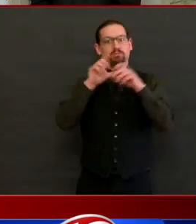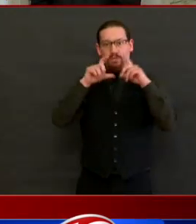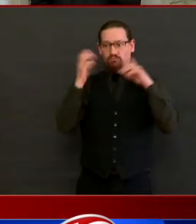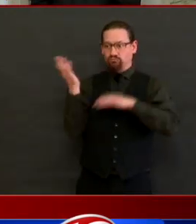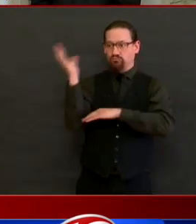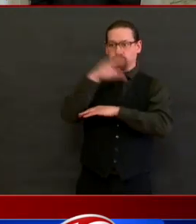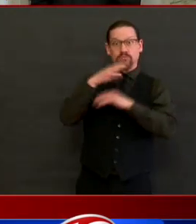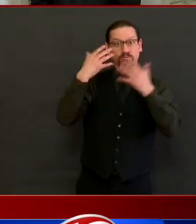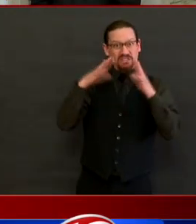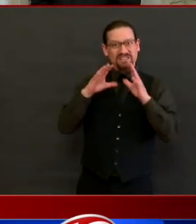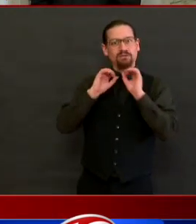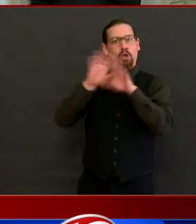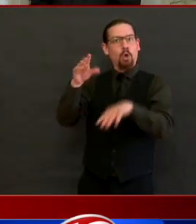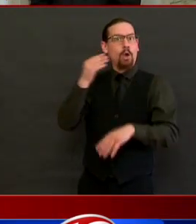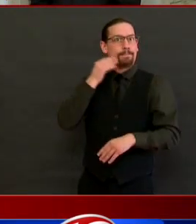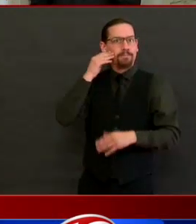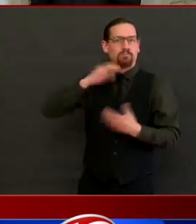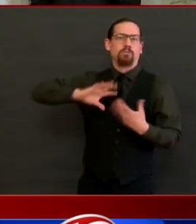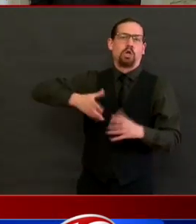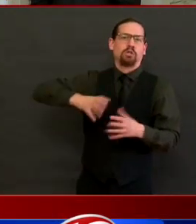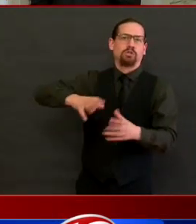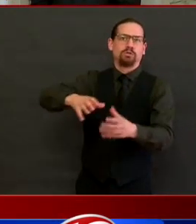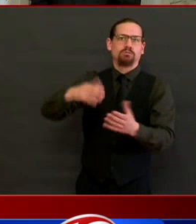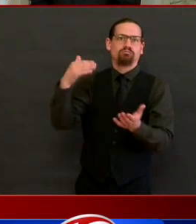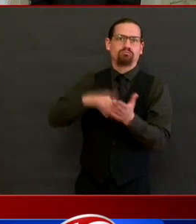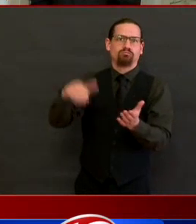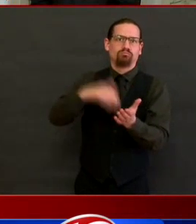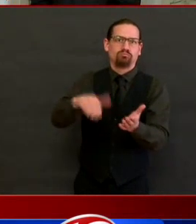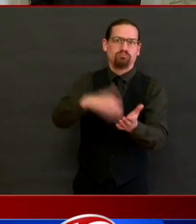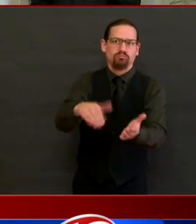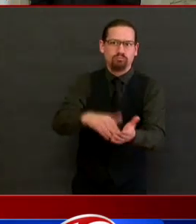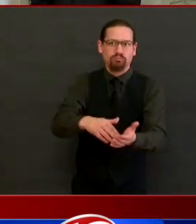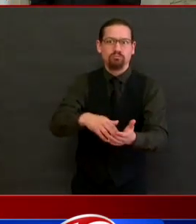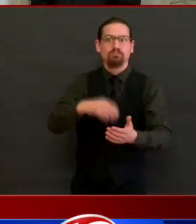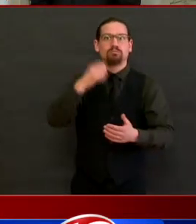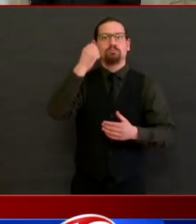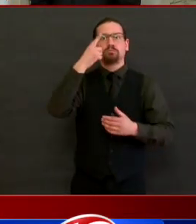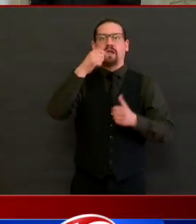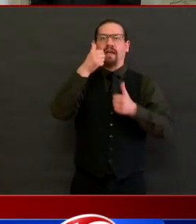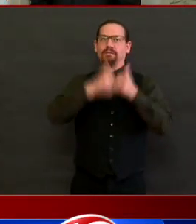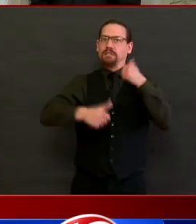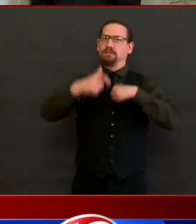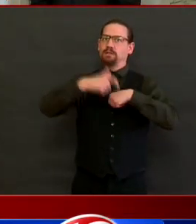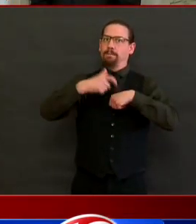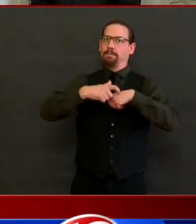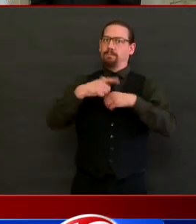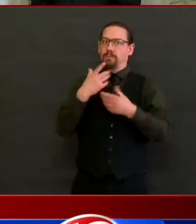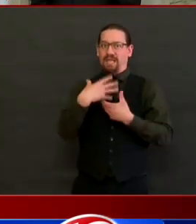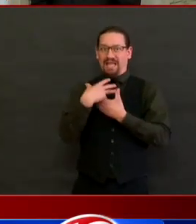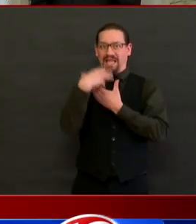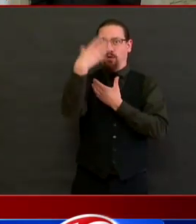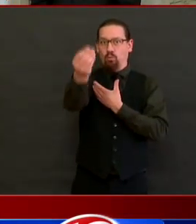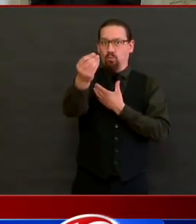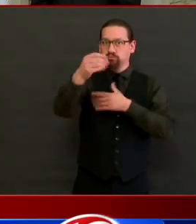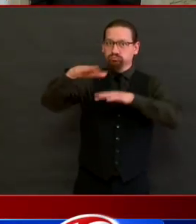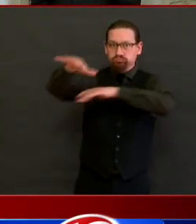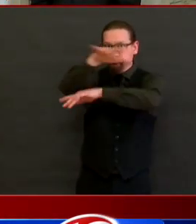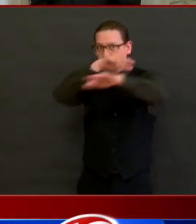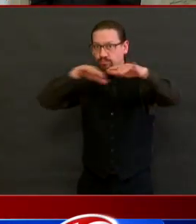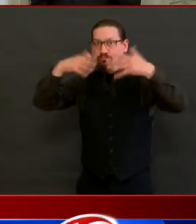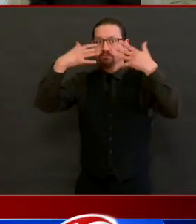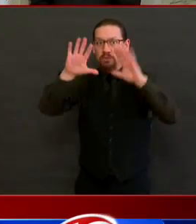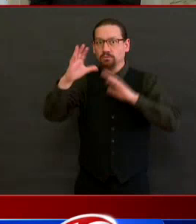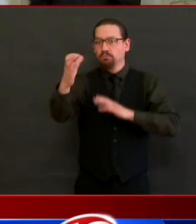after each use, and at a minimum, at least daily. And like yesterday, I want to reiterate that